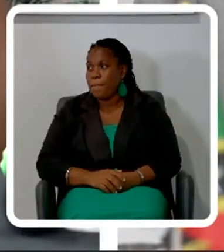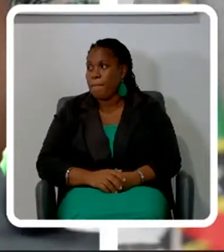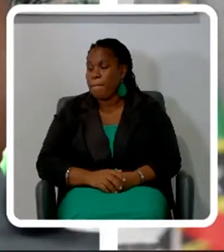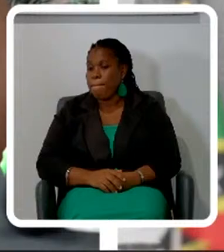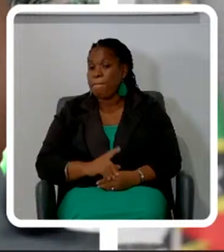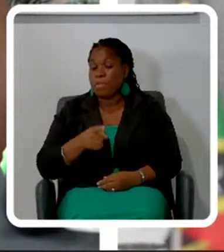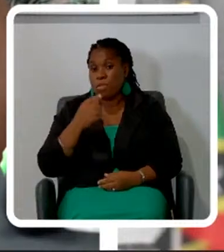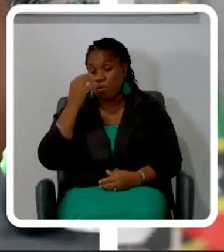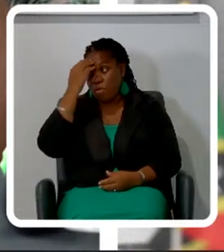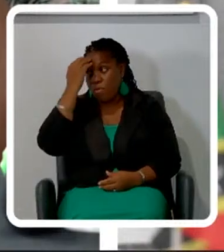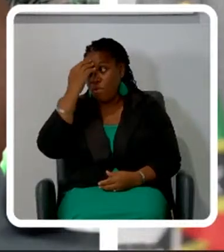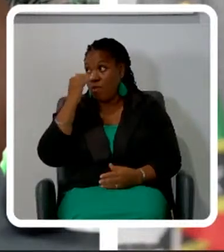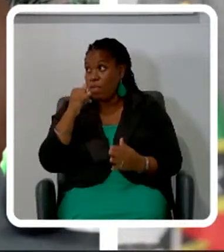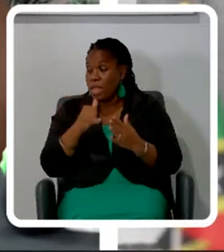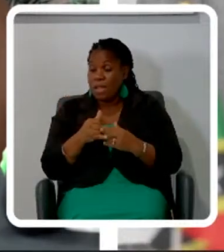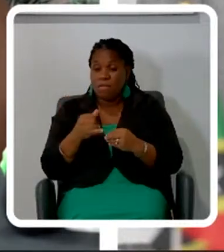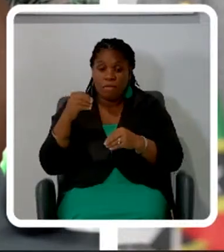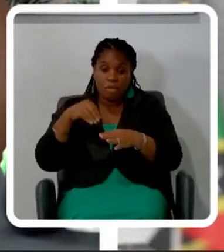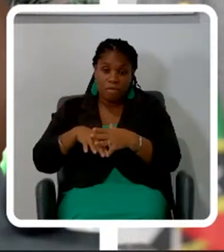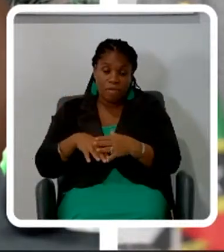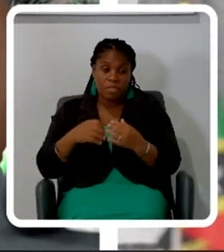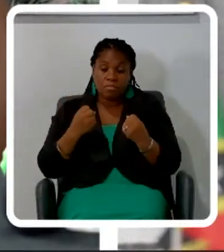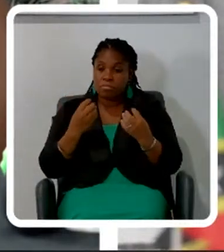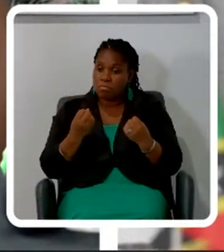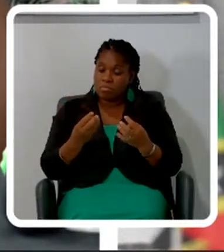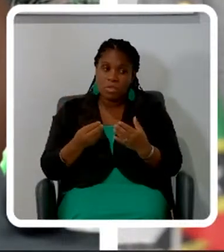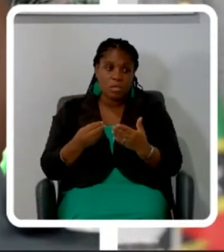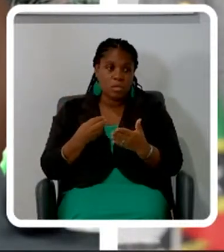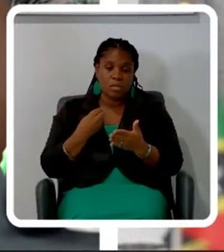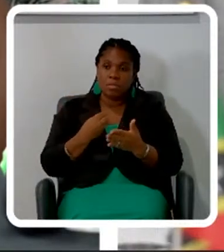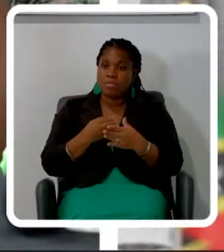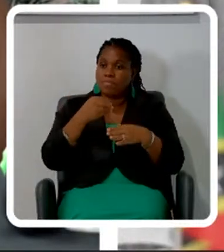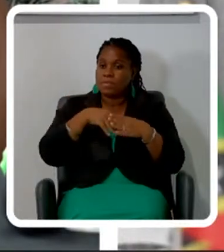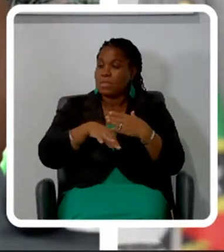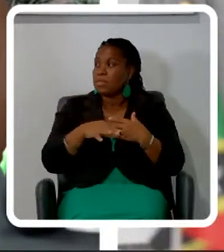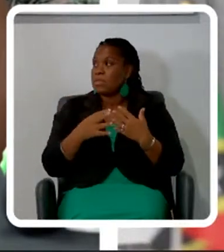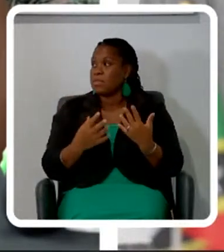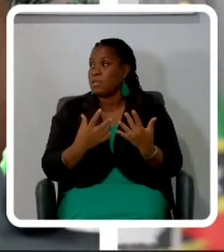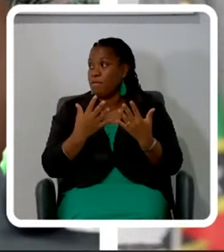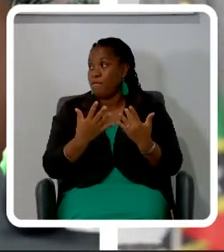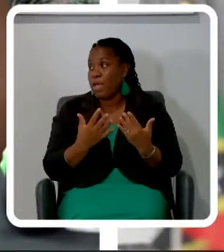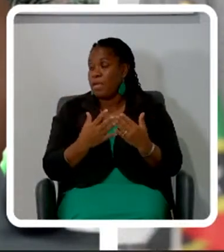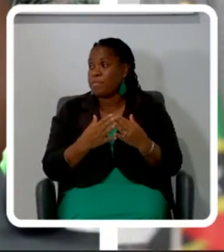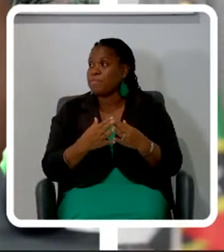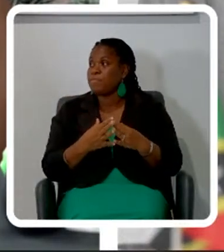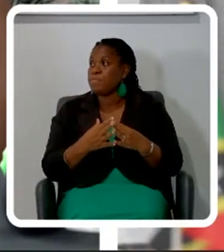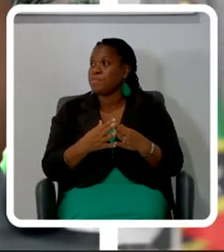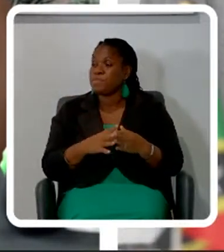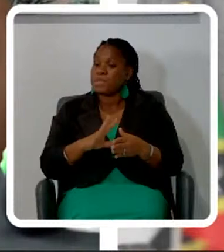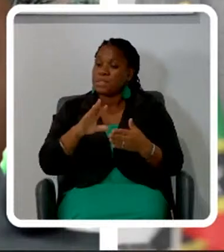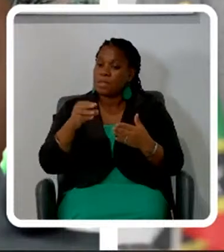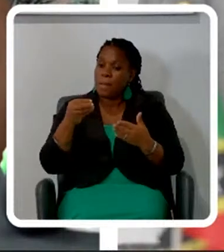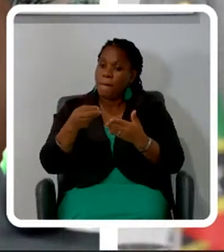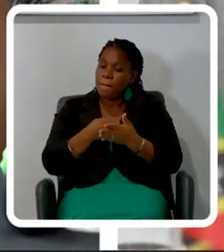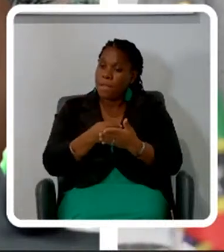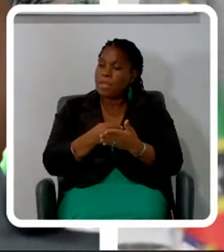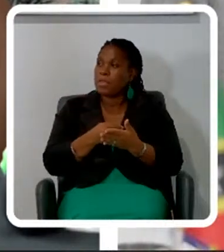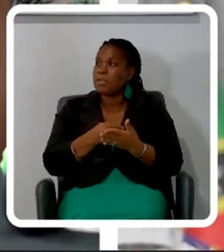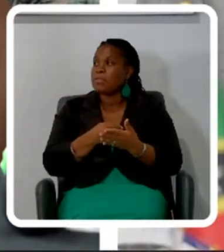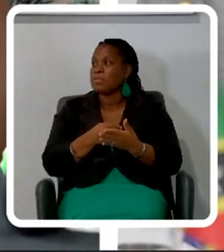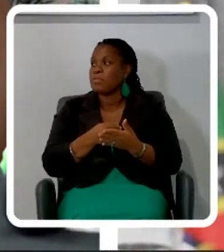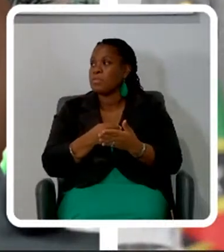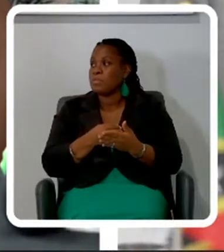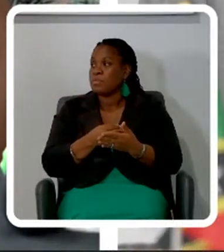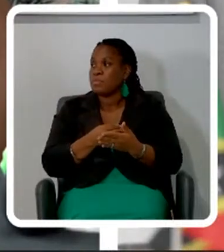As you know, we have invested significantly in fire. We bought a new appliance, and we repaired